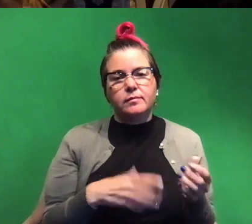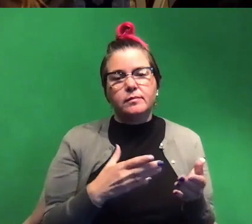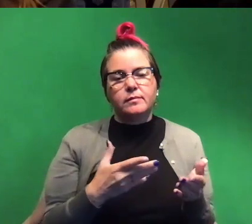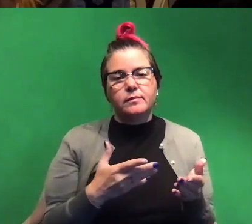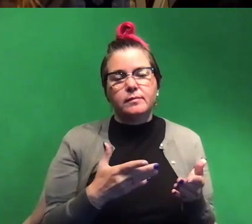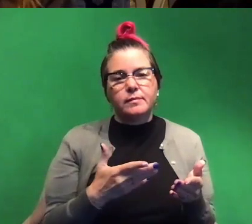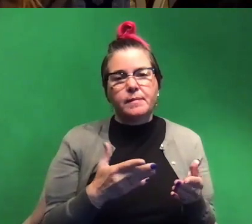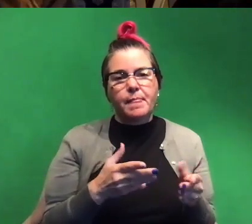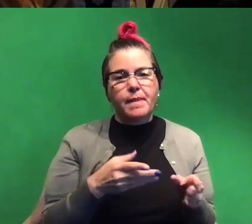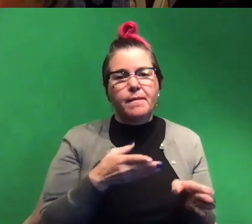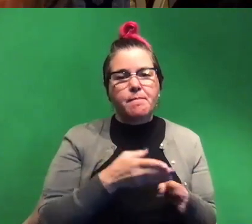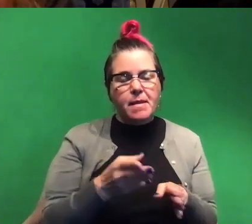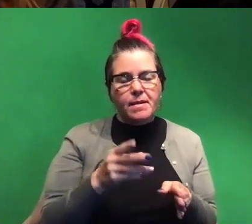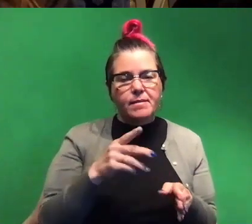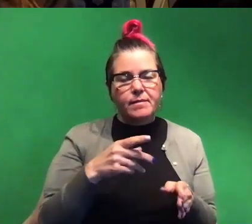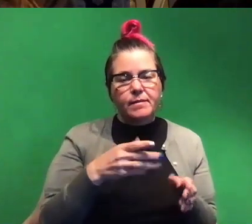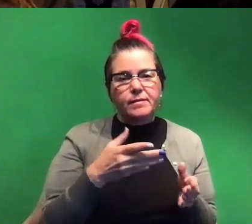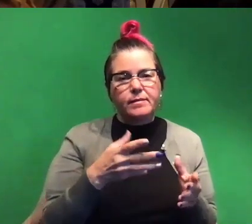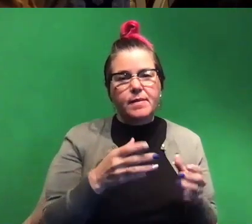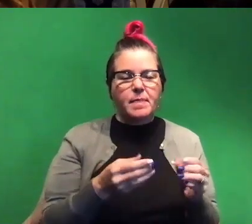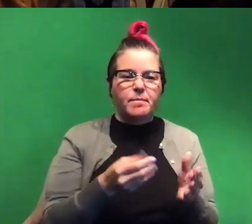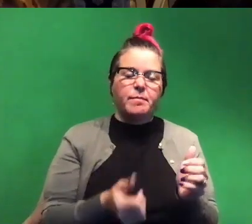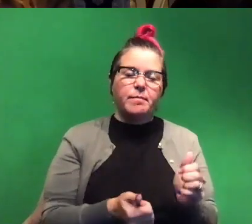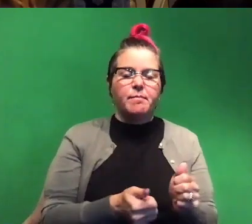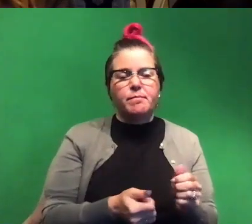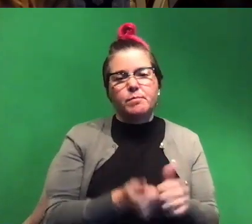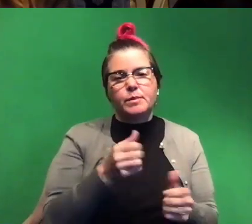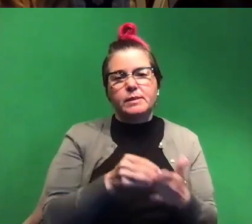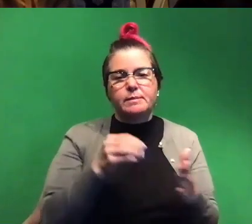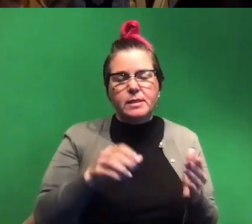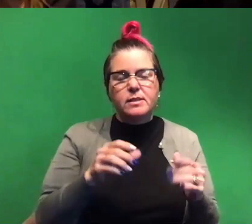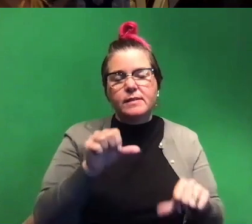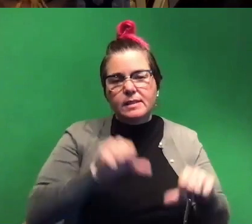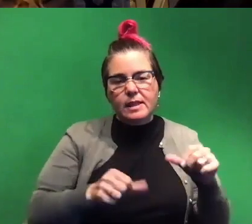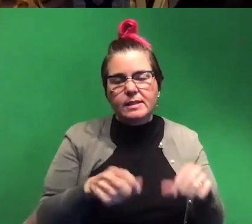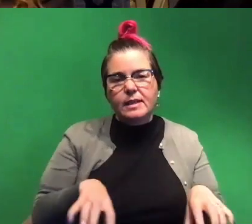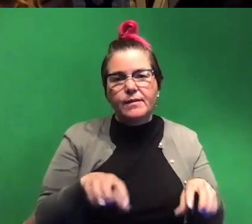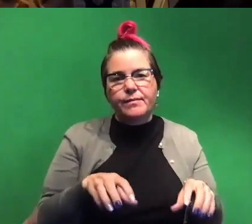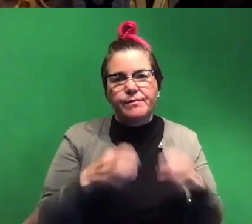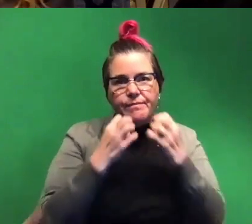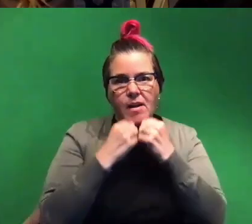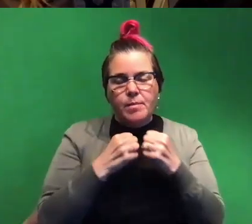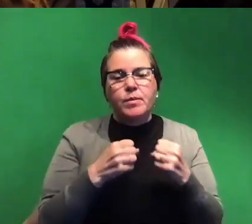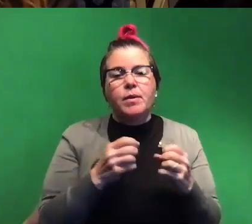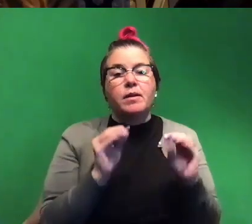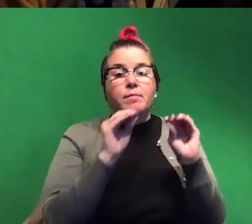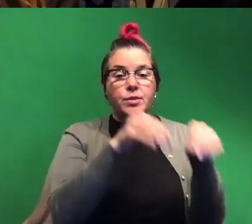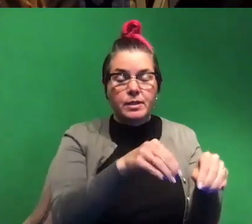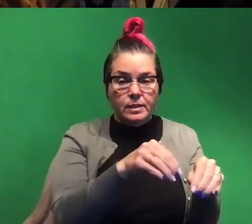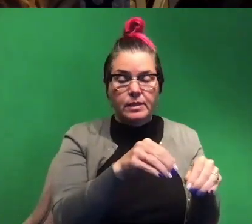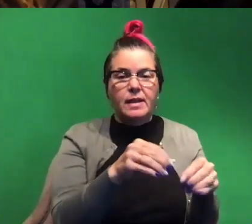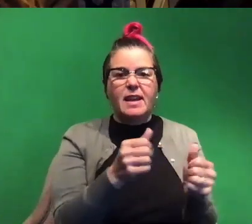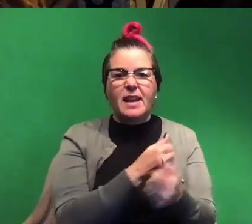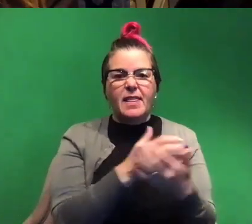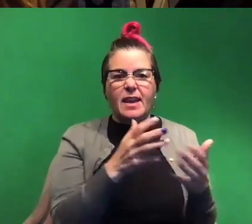the main payload, which is probably the most expensive or most scientifically valuable one that's put in. And then anything else that